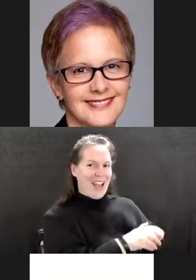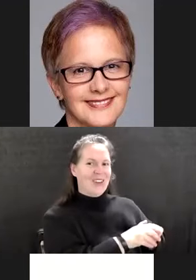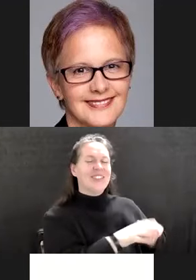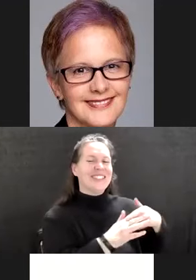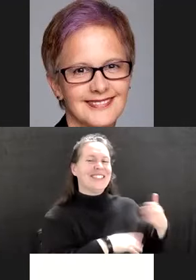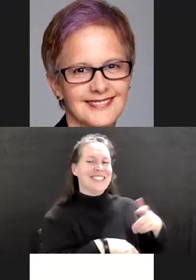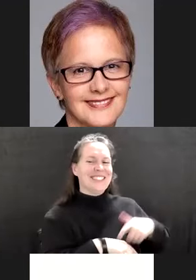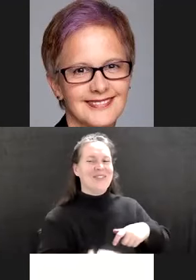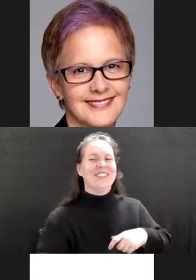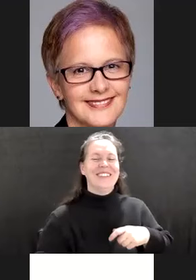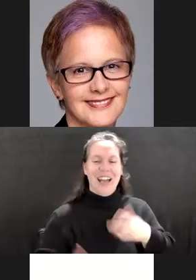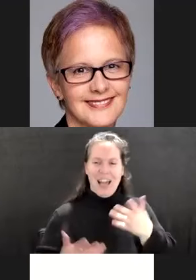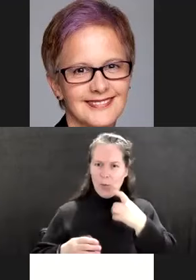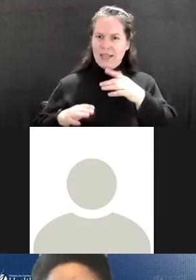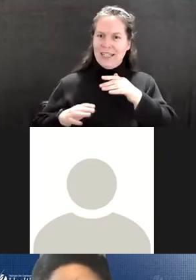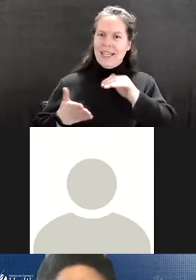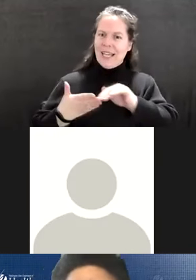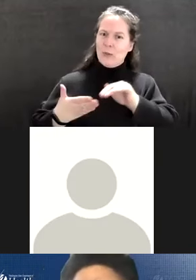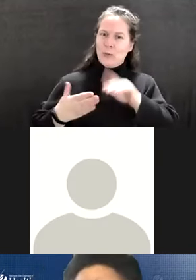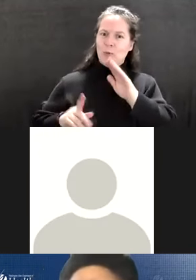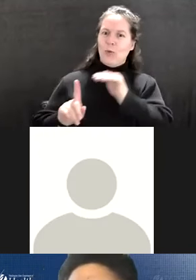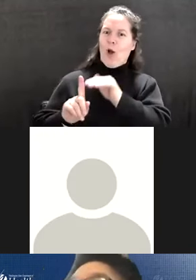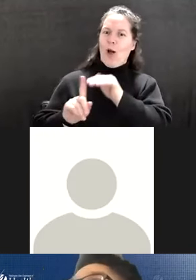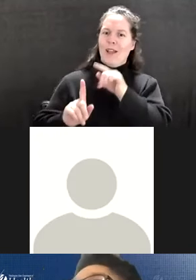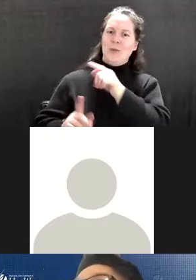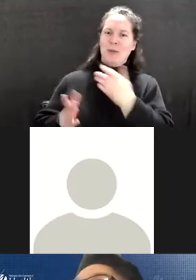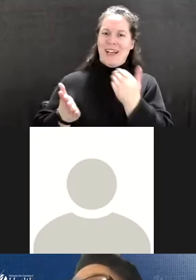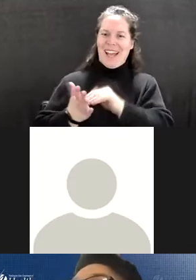I just wanted an excuse to call on you again.